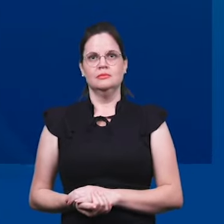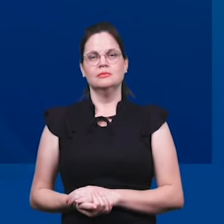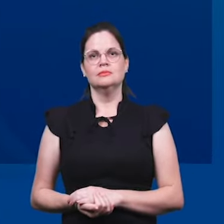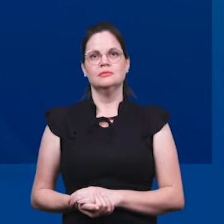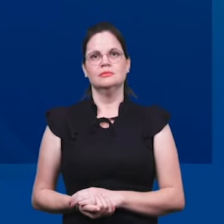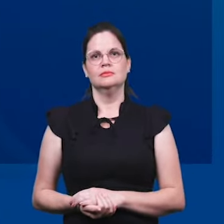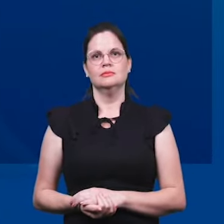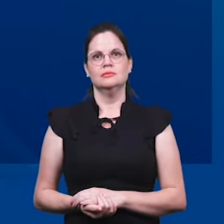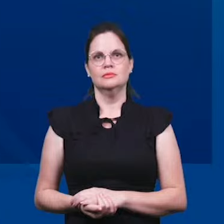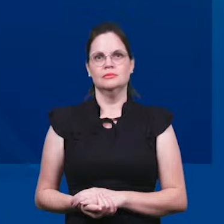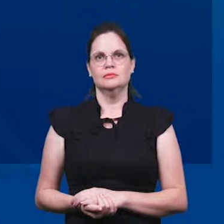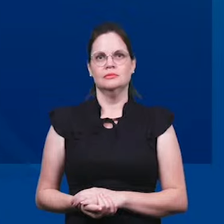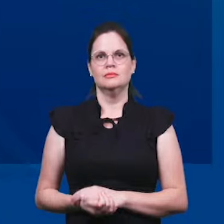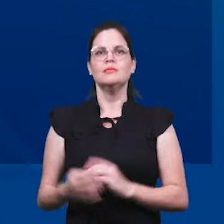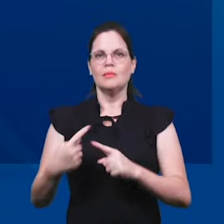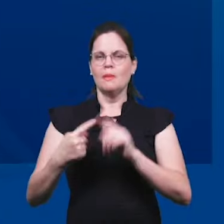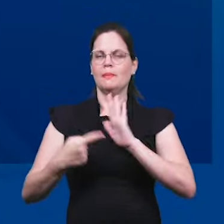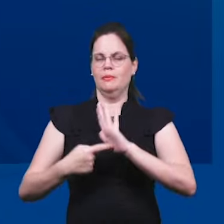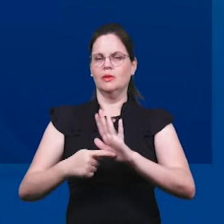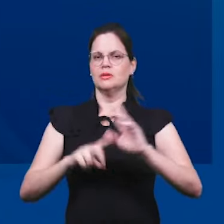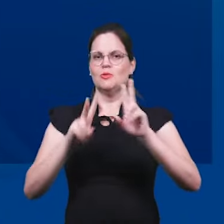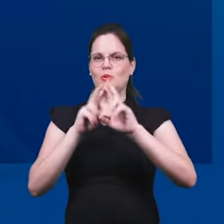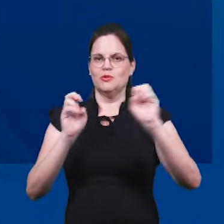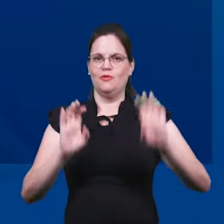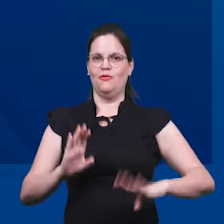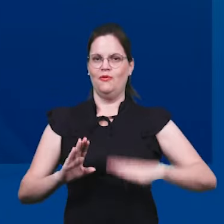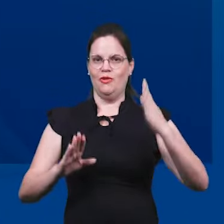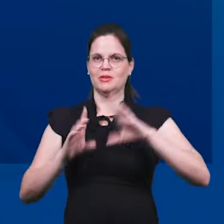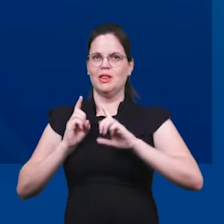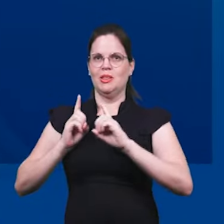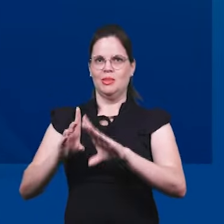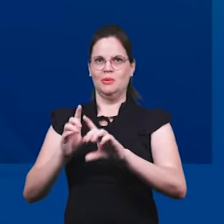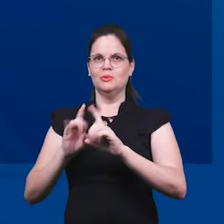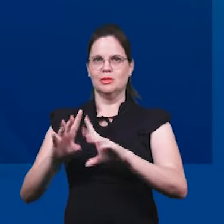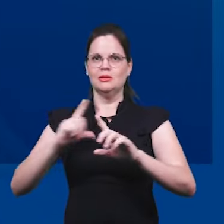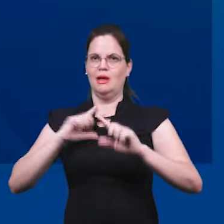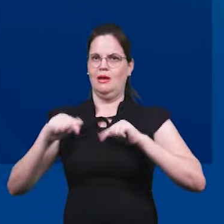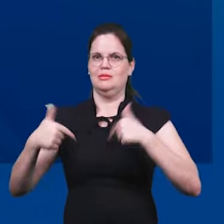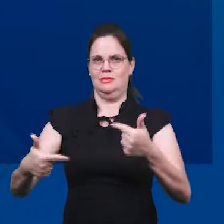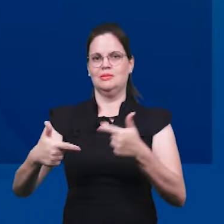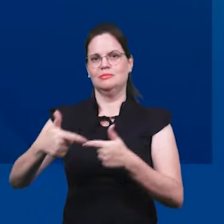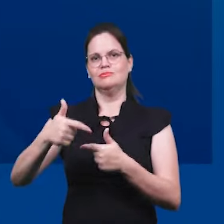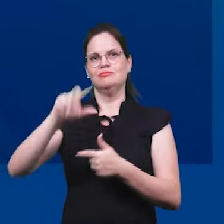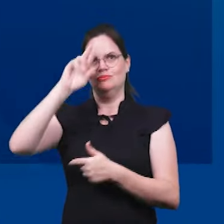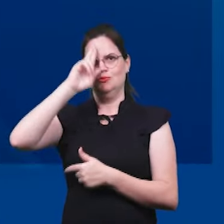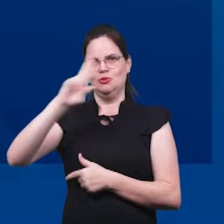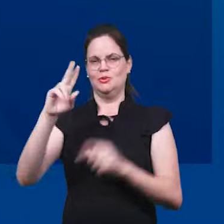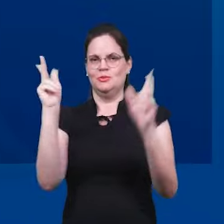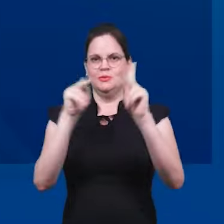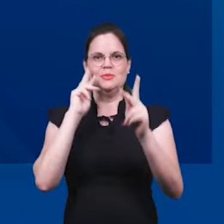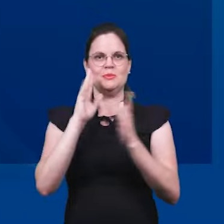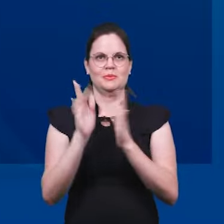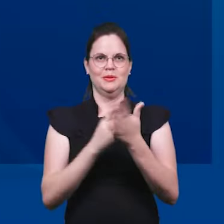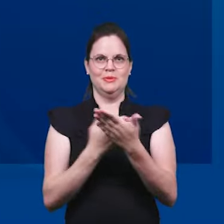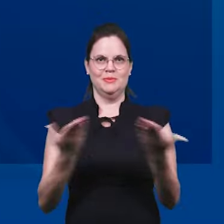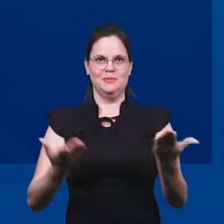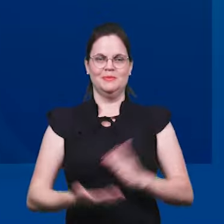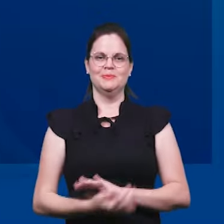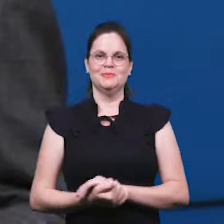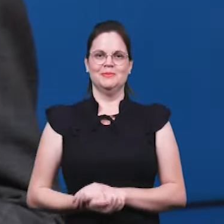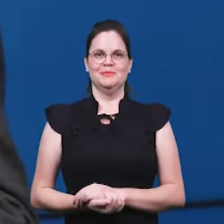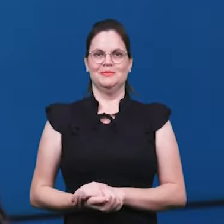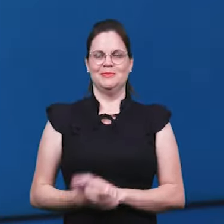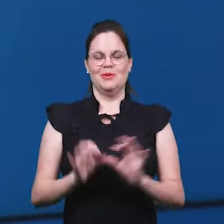those bringing identical false doctrines with the revealed scriptures. Peace of the Lord